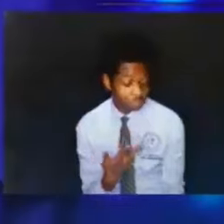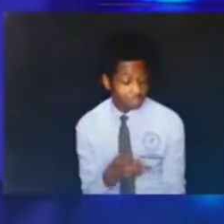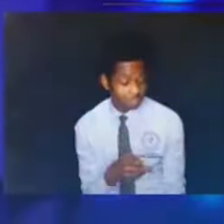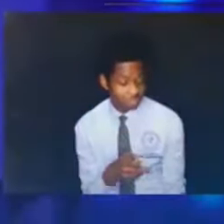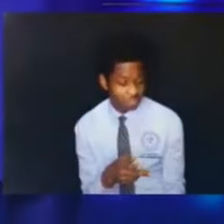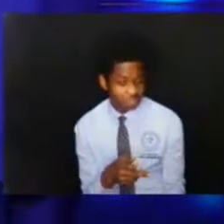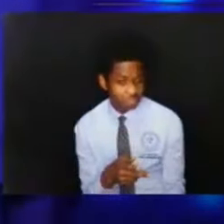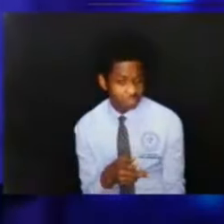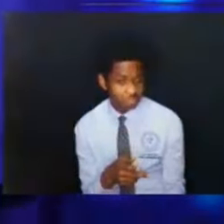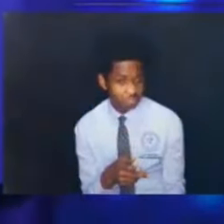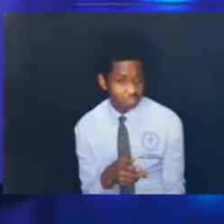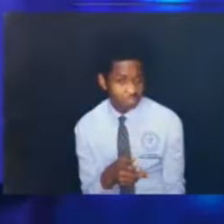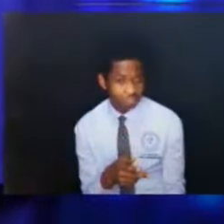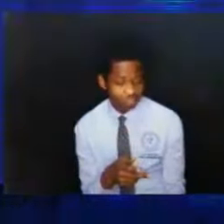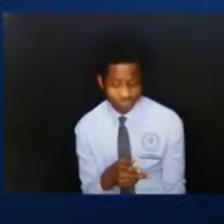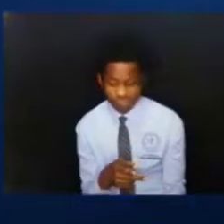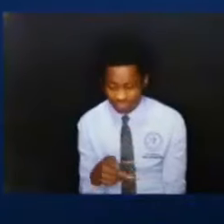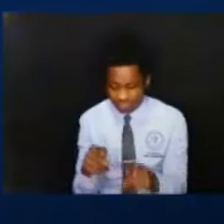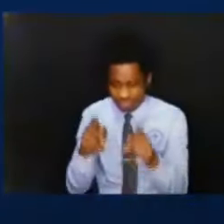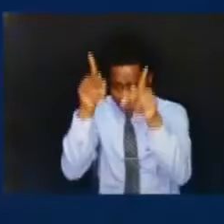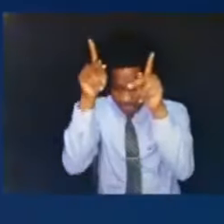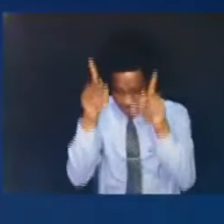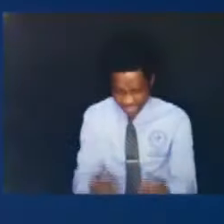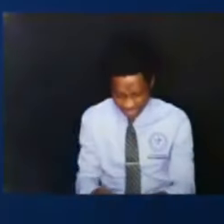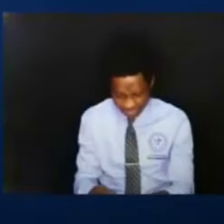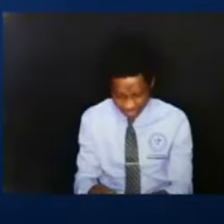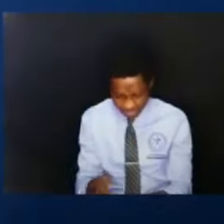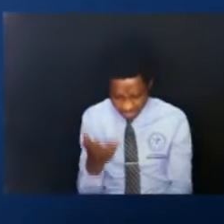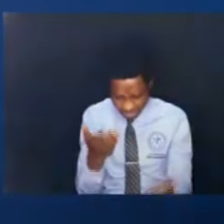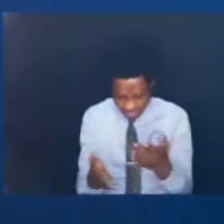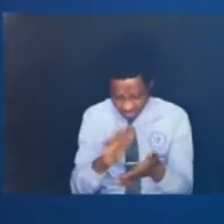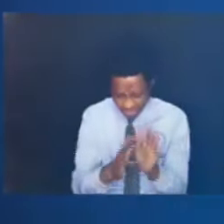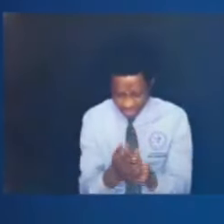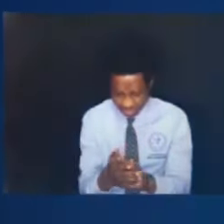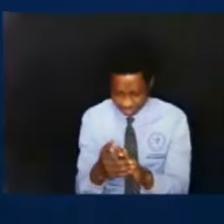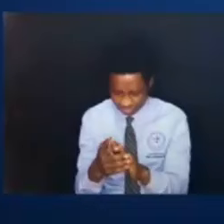because you took your stand on a matter.